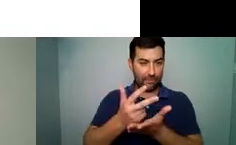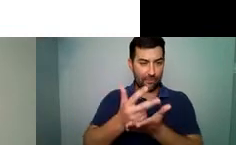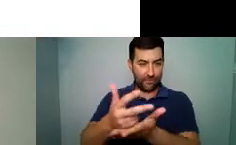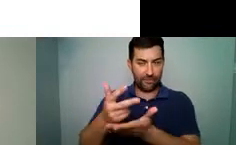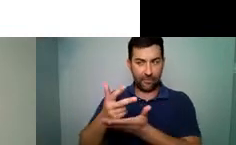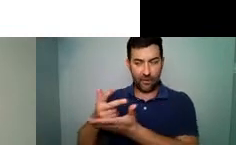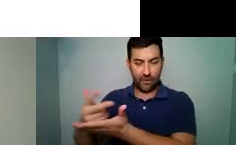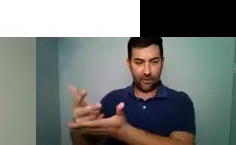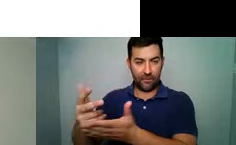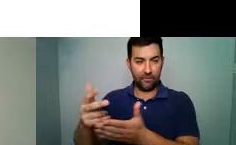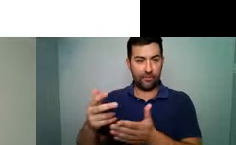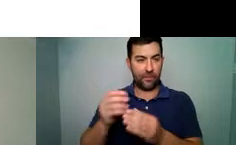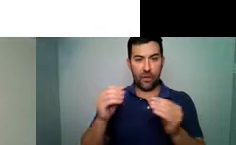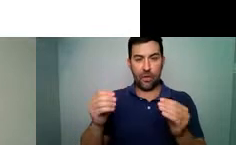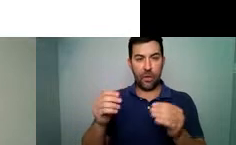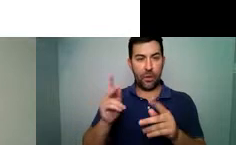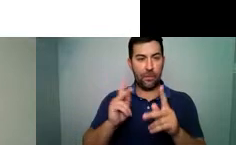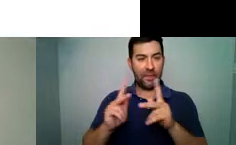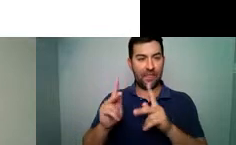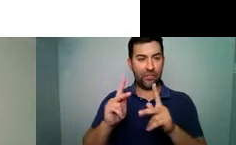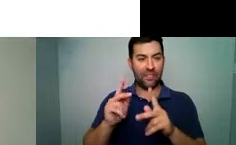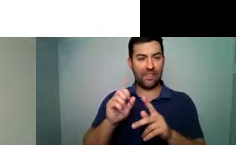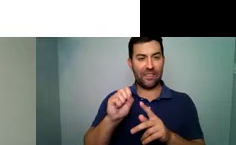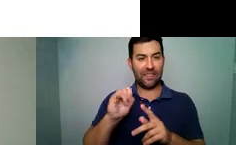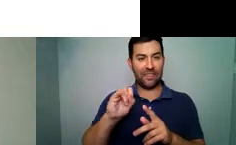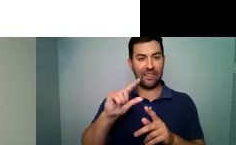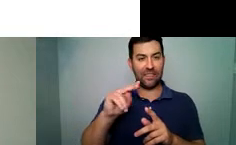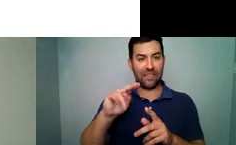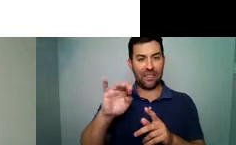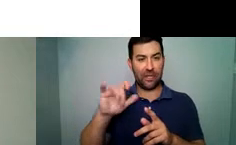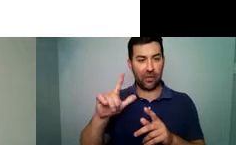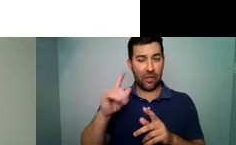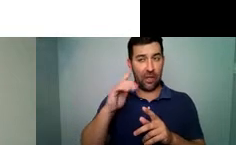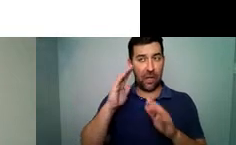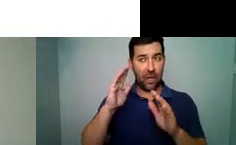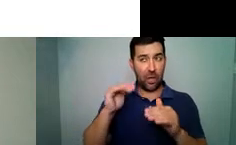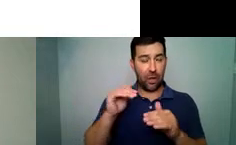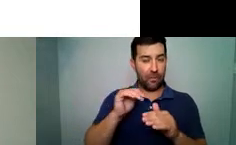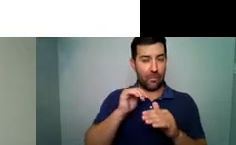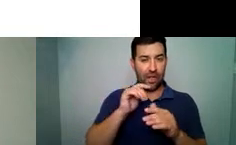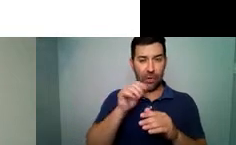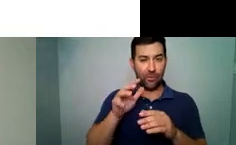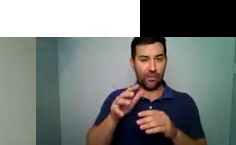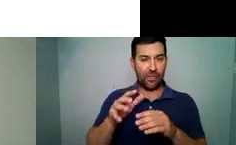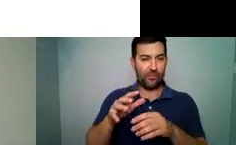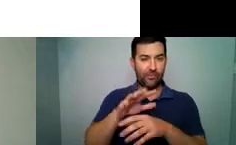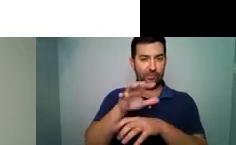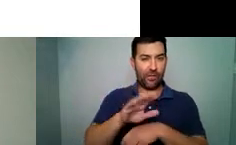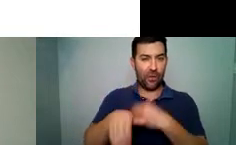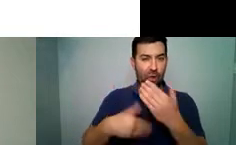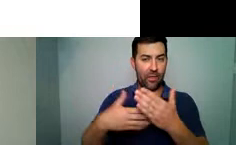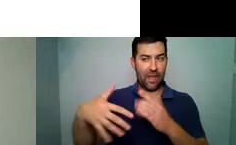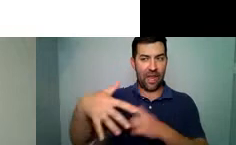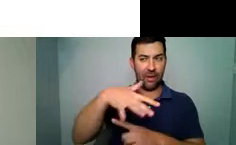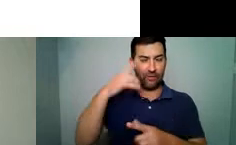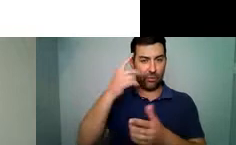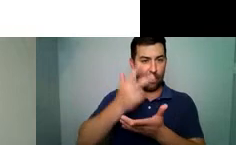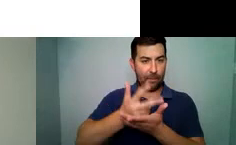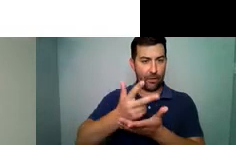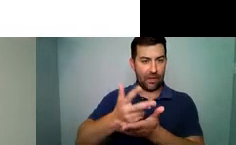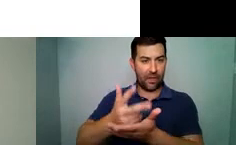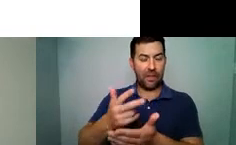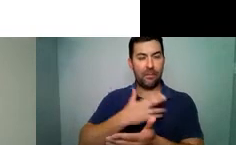signaling, etc. I hope Port Authority doesn't spend too much limited space on parking for single passenger vehicles, prioritize